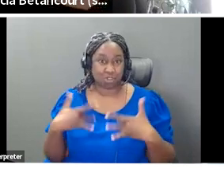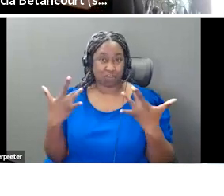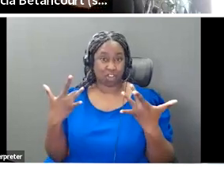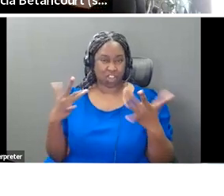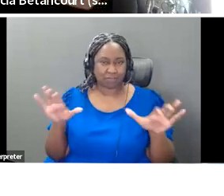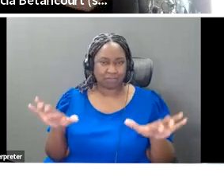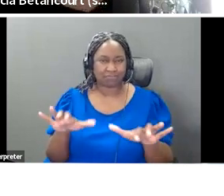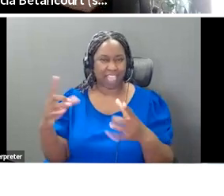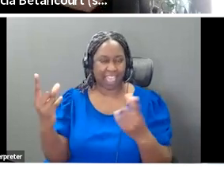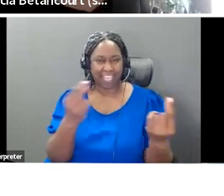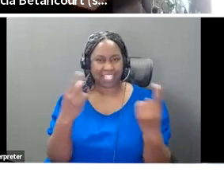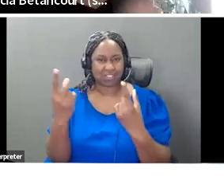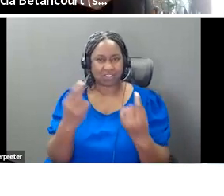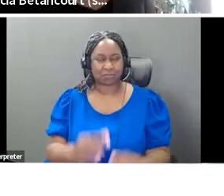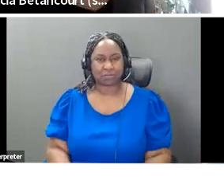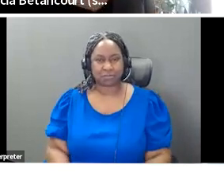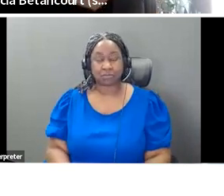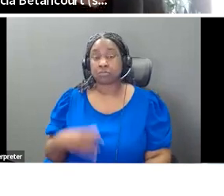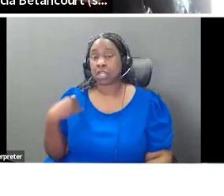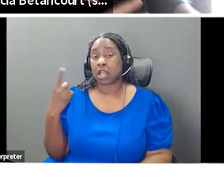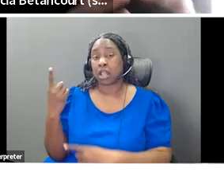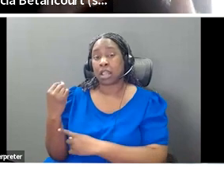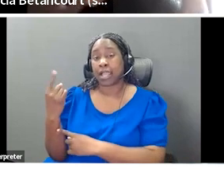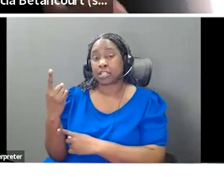active. So last year,